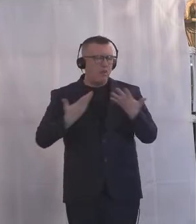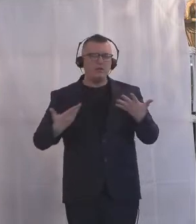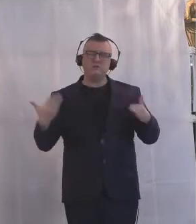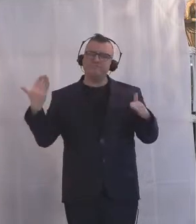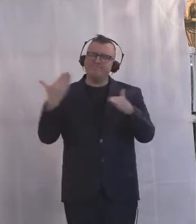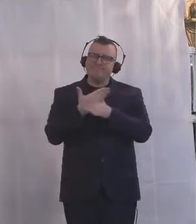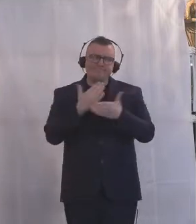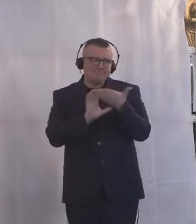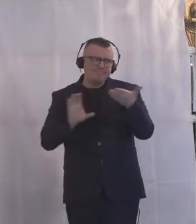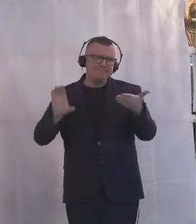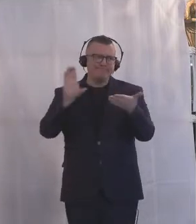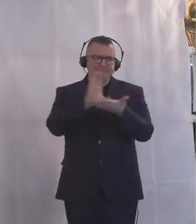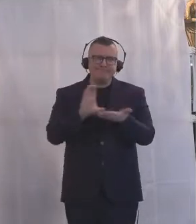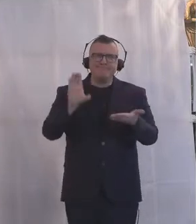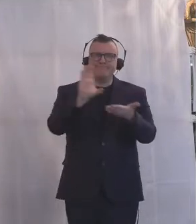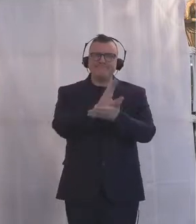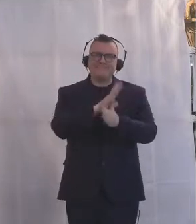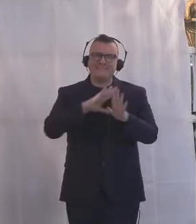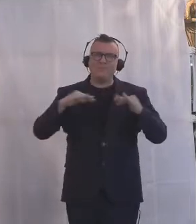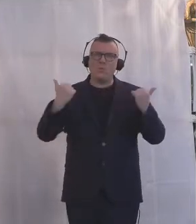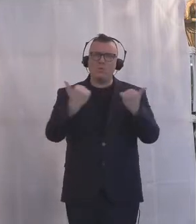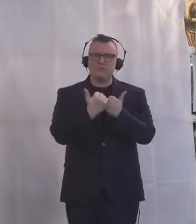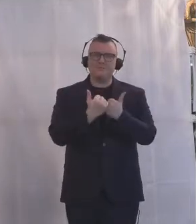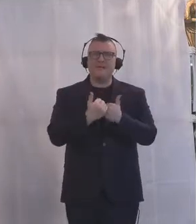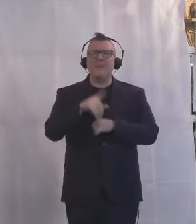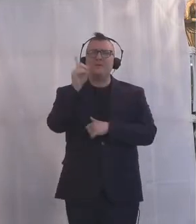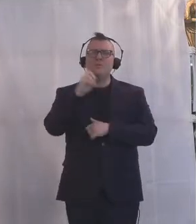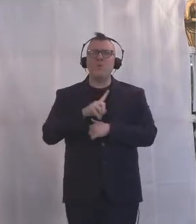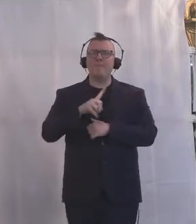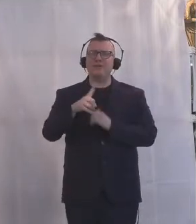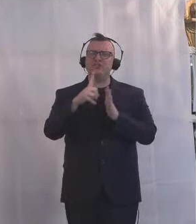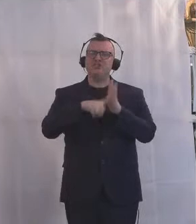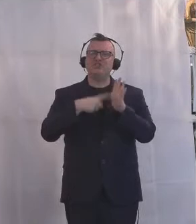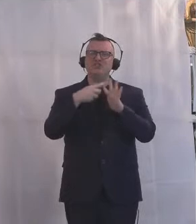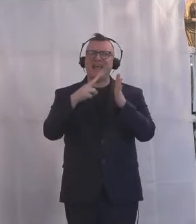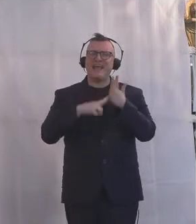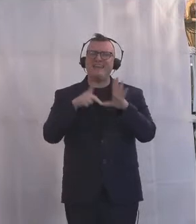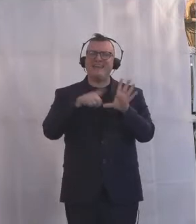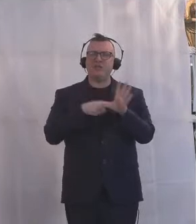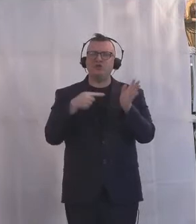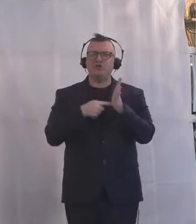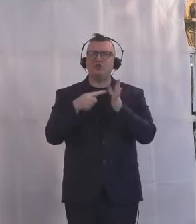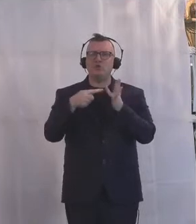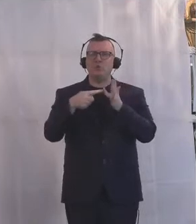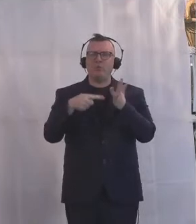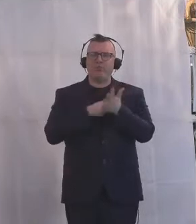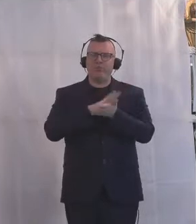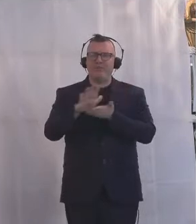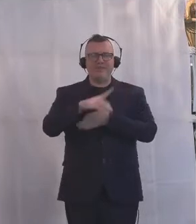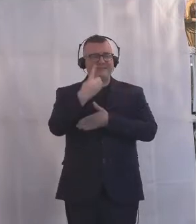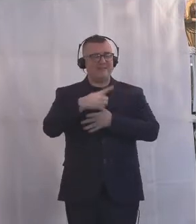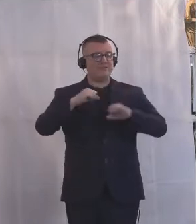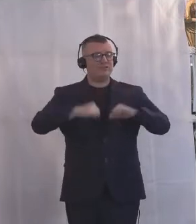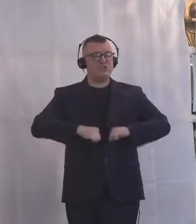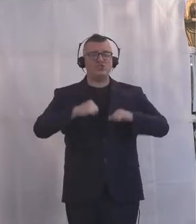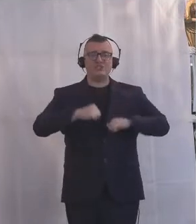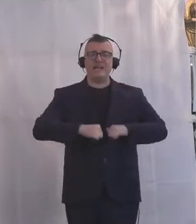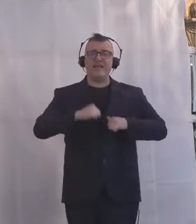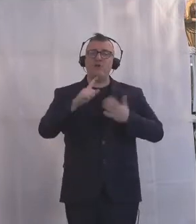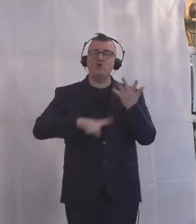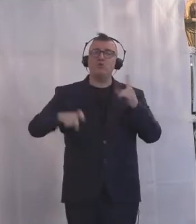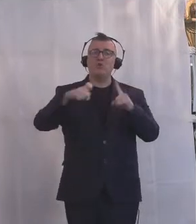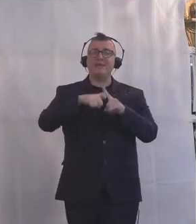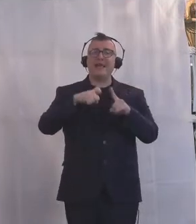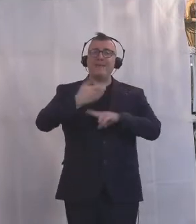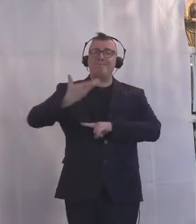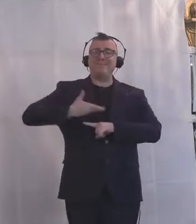Task Force. So Jenny Tooth, the incredible Jenny Tooth, who's chair of UK Business Angels, set up the Women in Angel